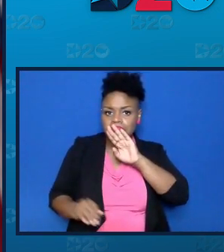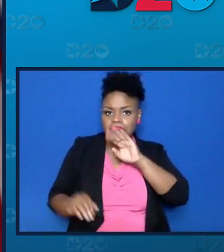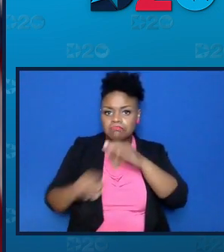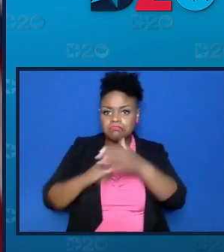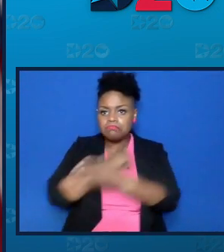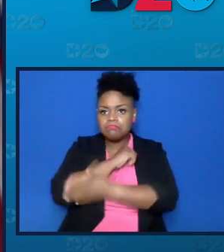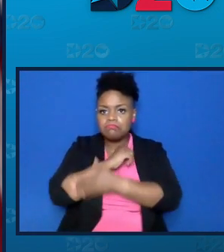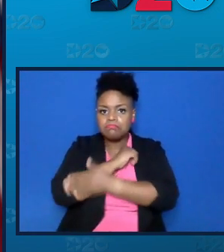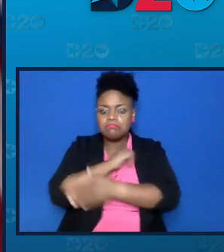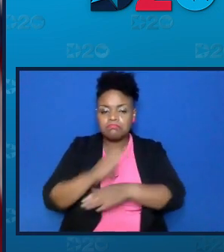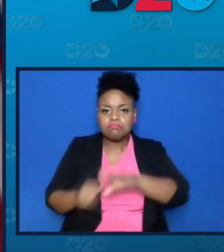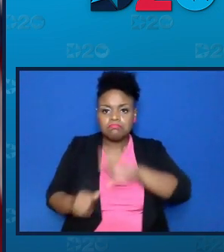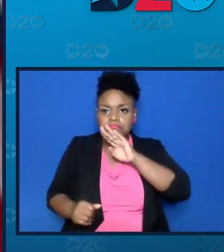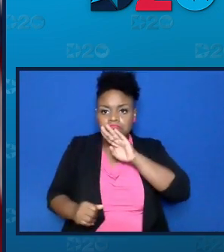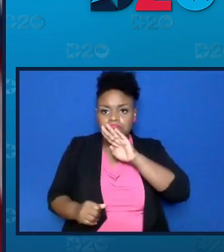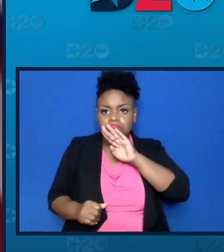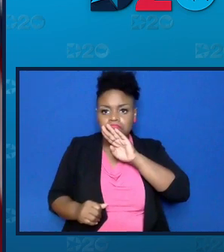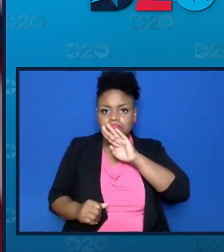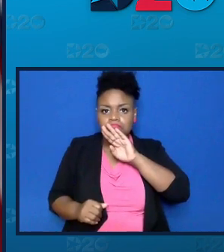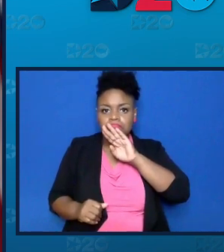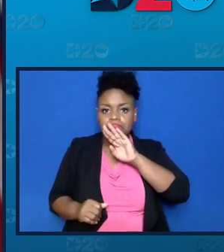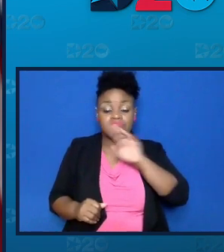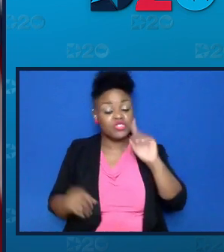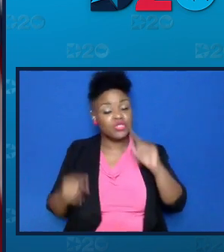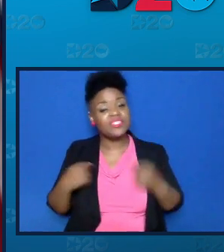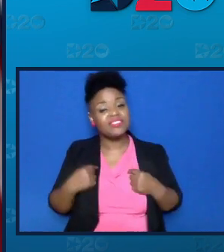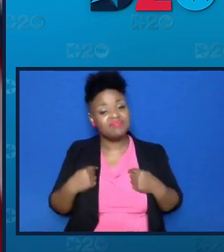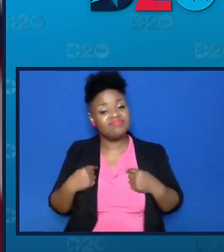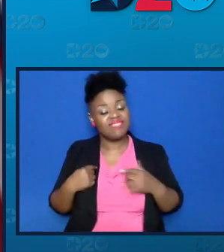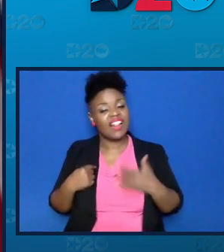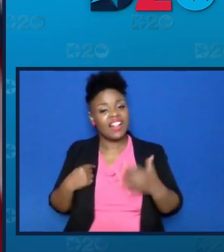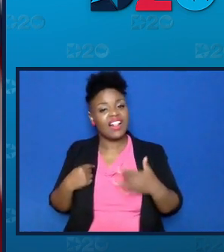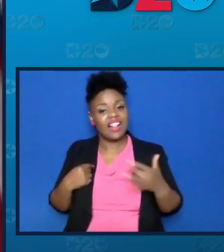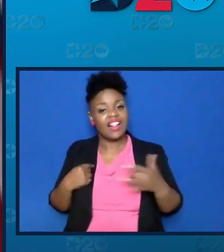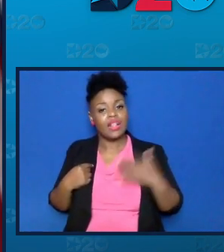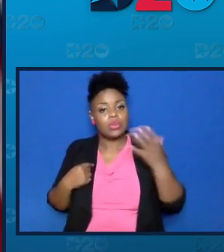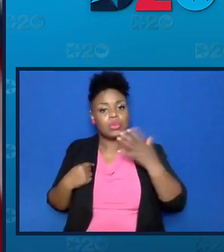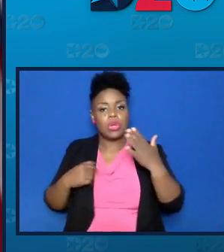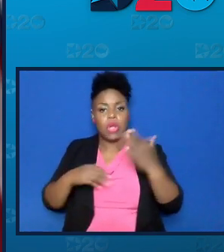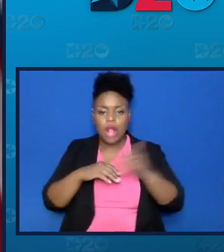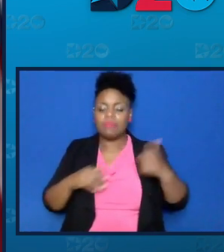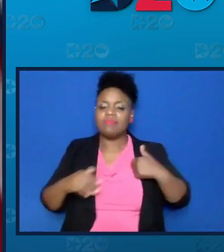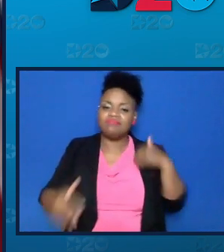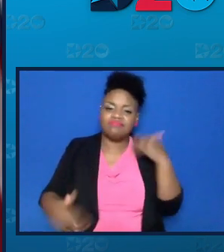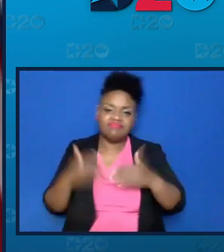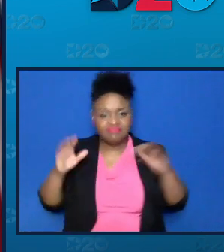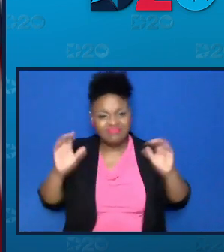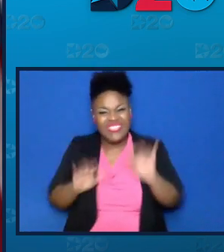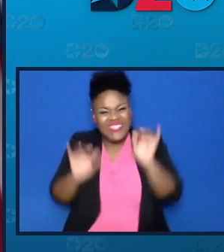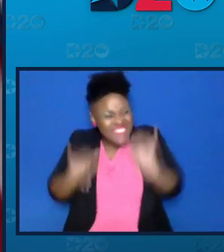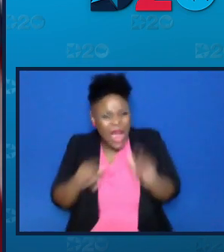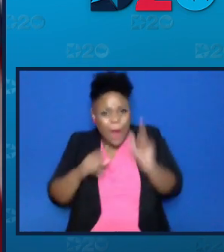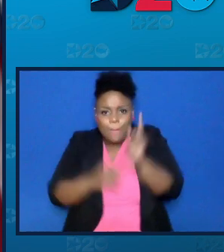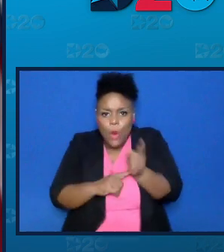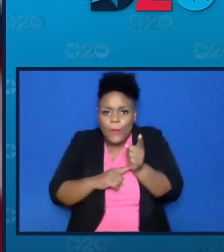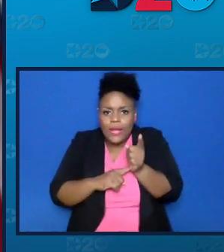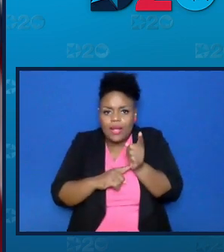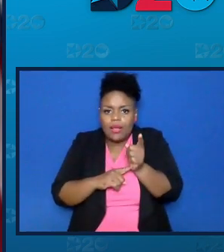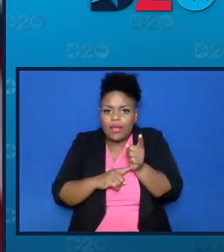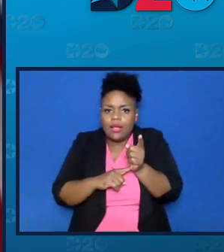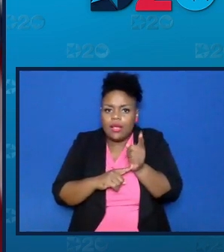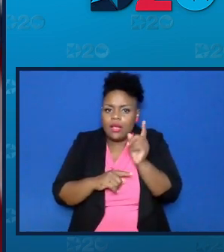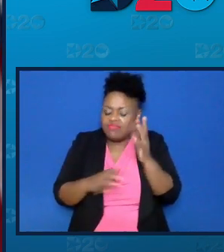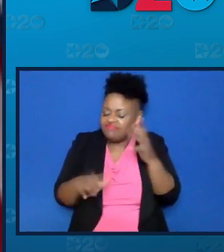action. At that moment, I knew I'd have to run, because my father taught us that